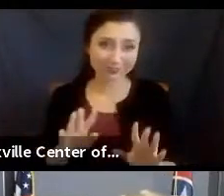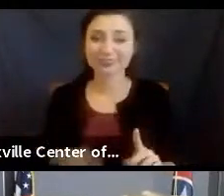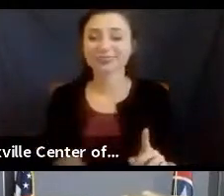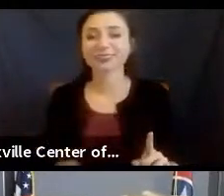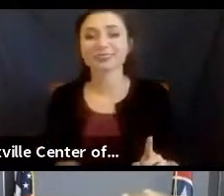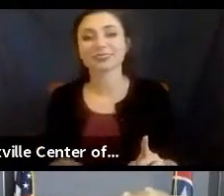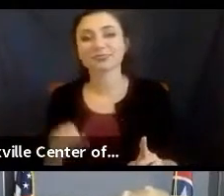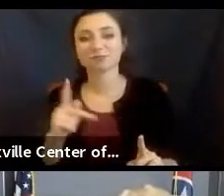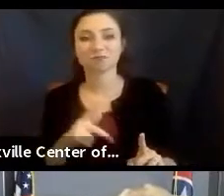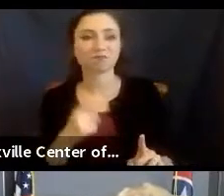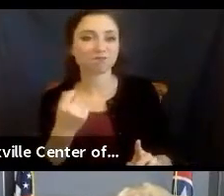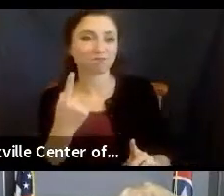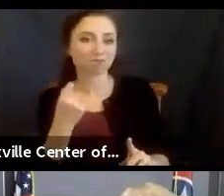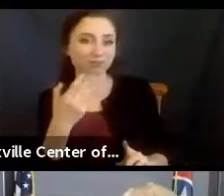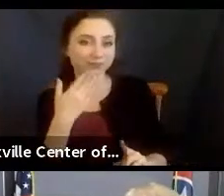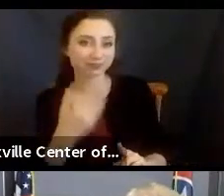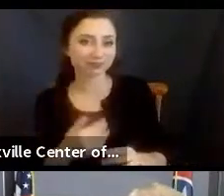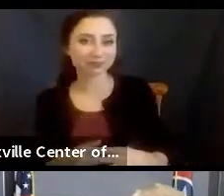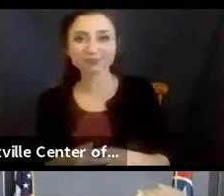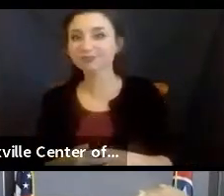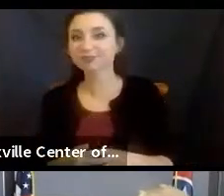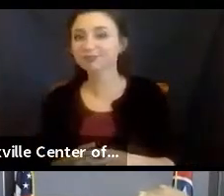I apologize.